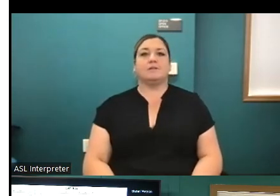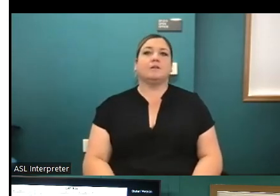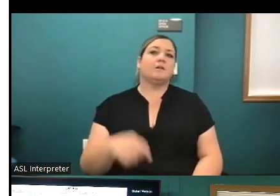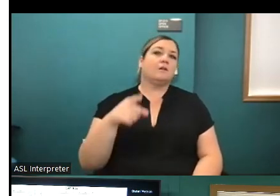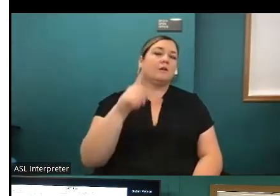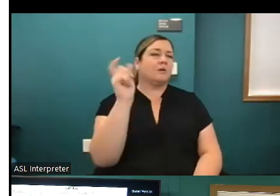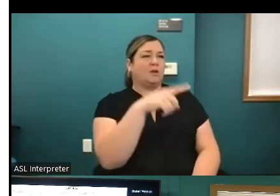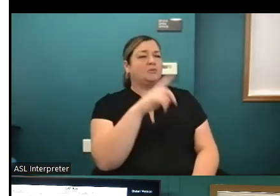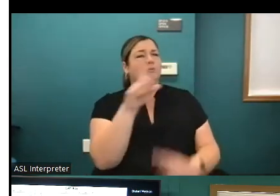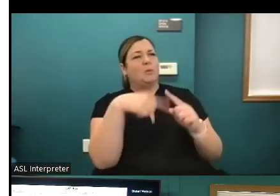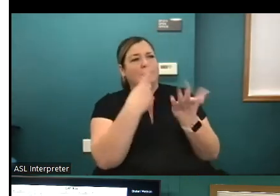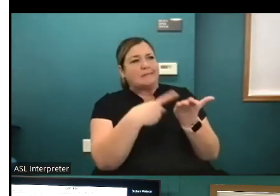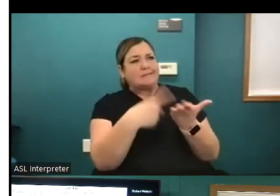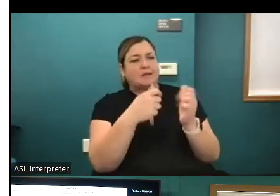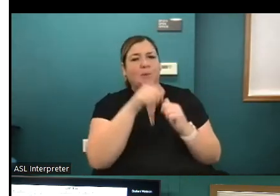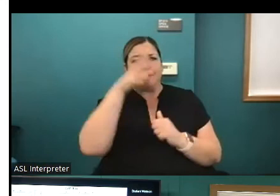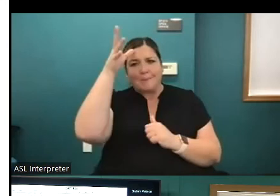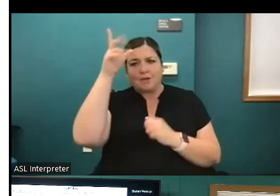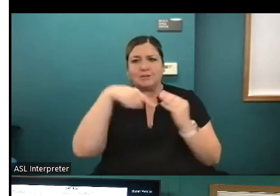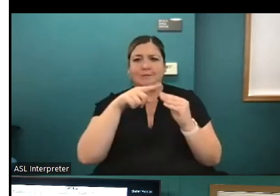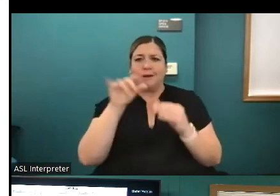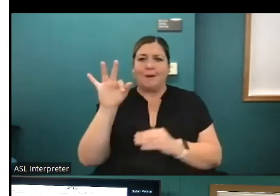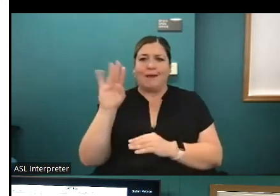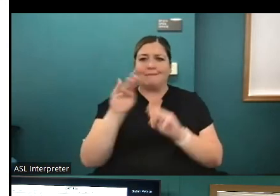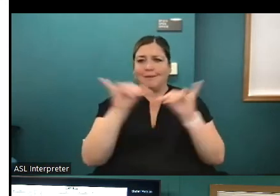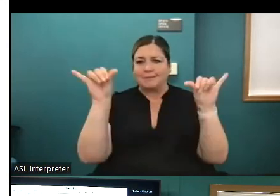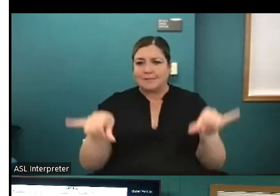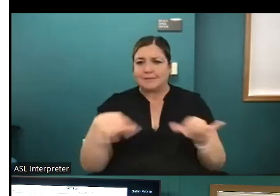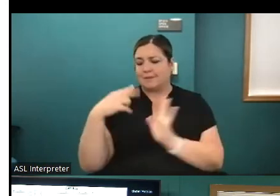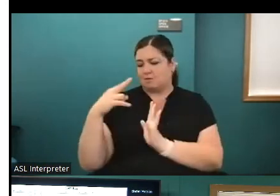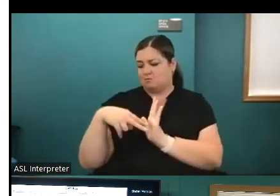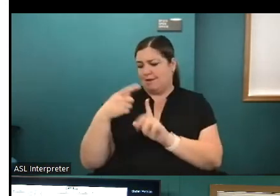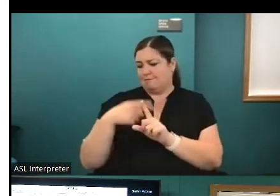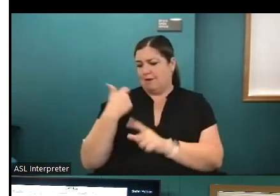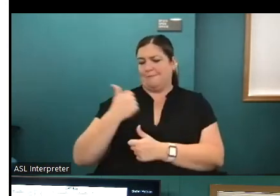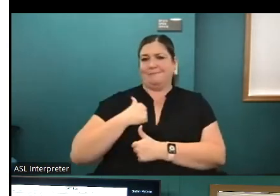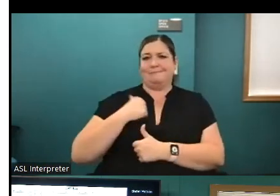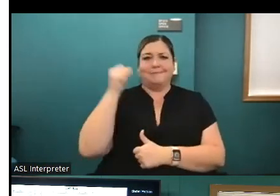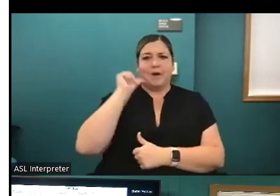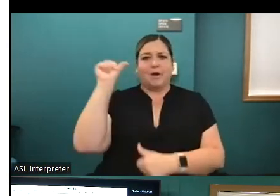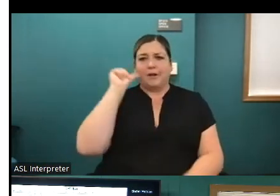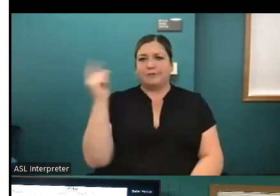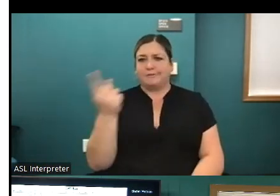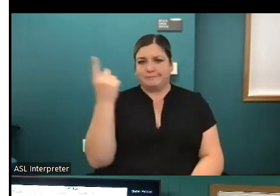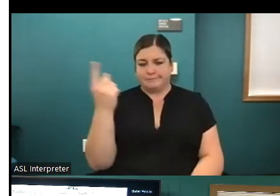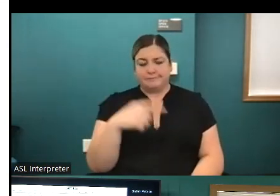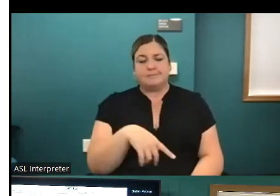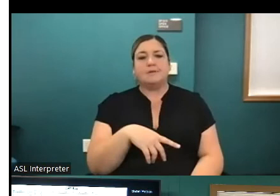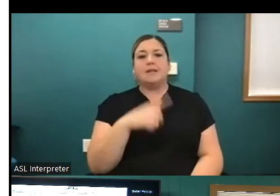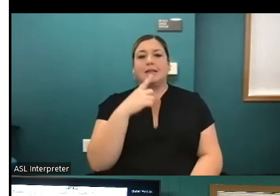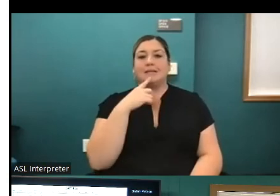you're talking to those parents though, Yeah. about an FM system, I read this thing from the Canadian Audiology, whatever association, and it talked